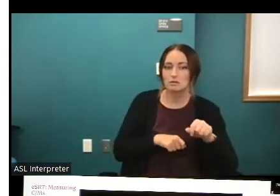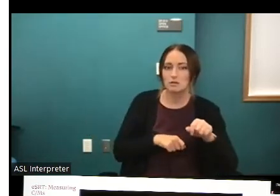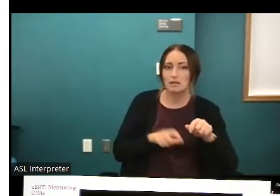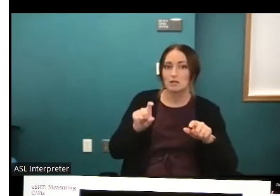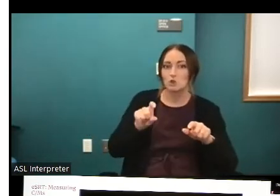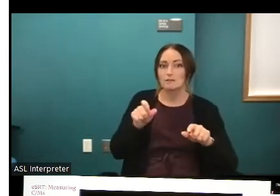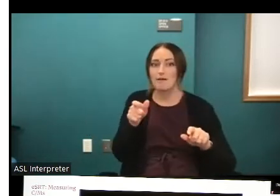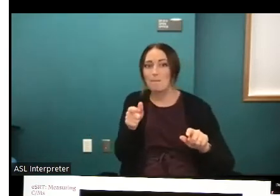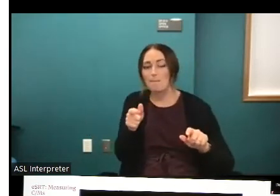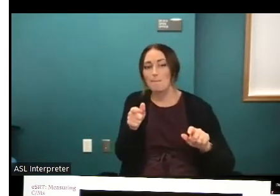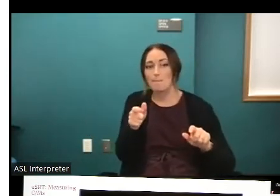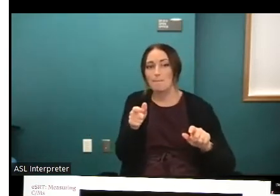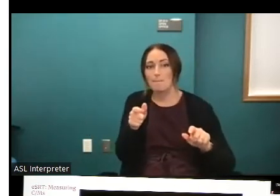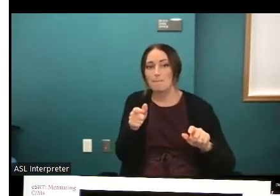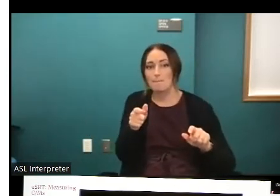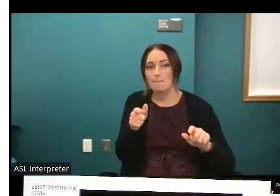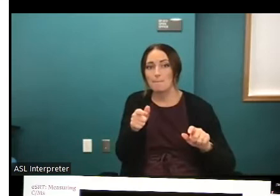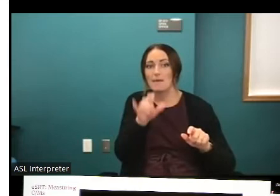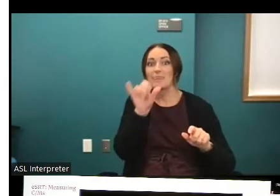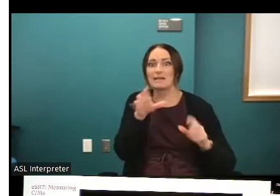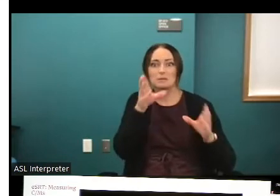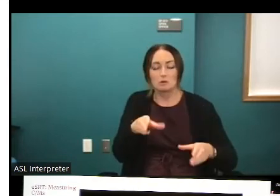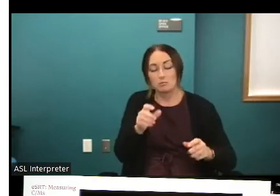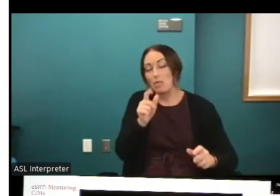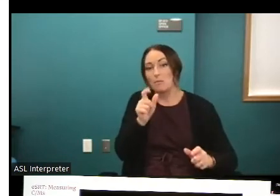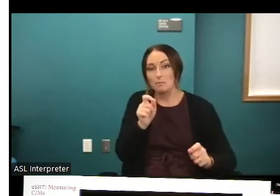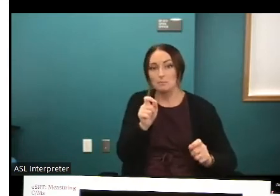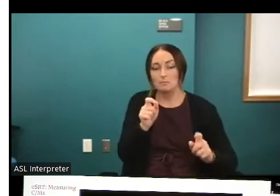And he turns it up a little bit. Oh, and that's the person going,